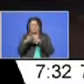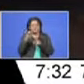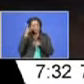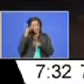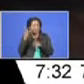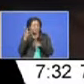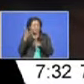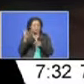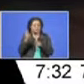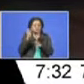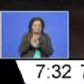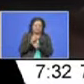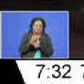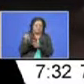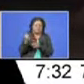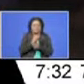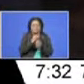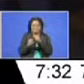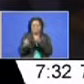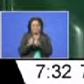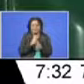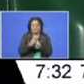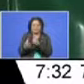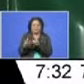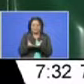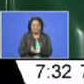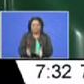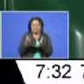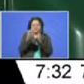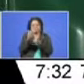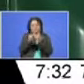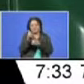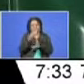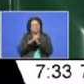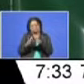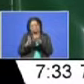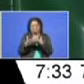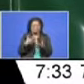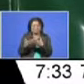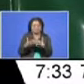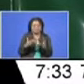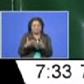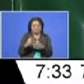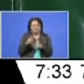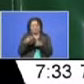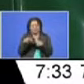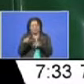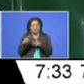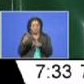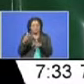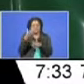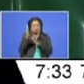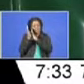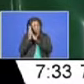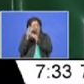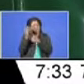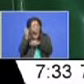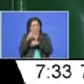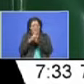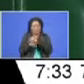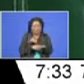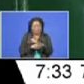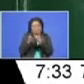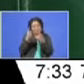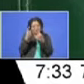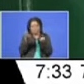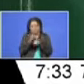cans. Most of them don't mind because, you know, they go to bed with garbage. When they wake up, the garbage gone. So it helps them. We never had a complaint about